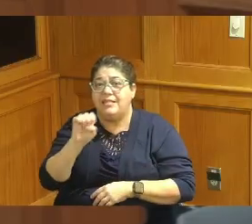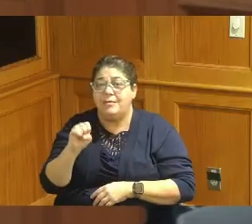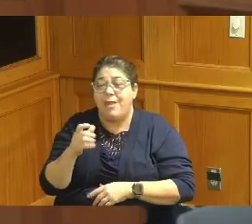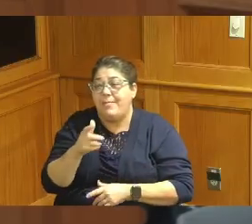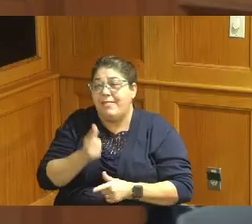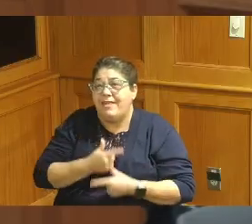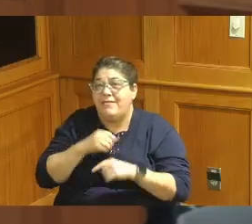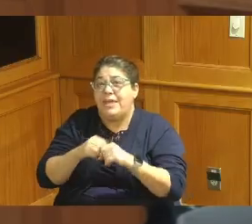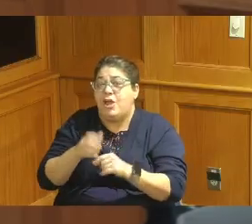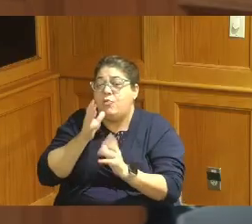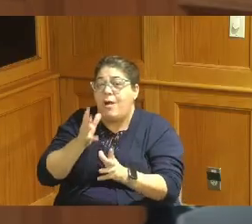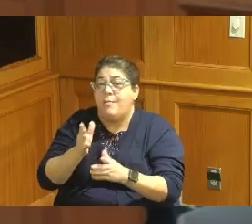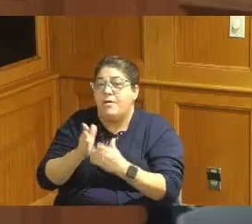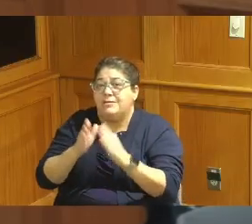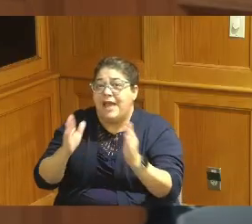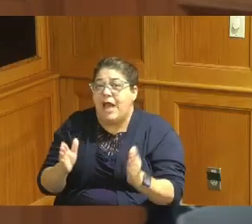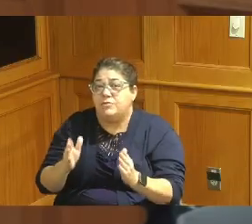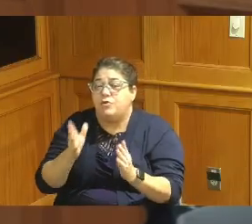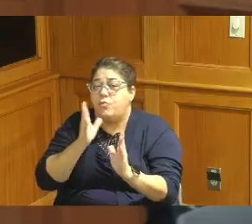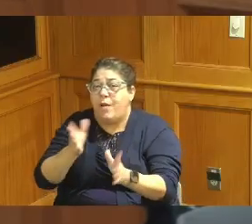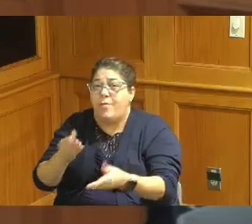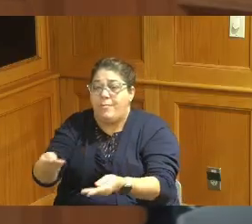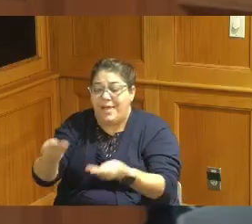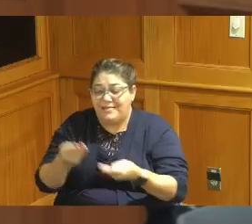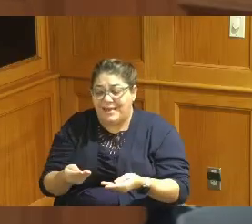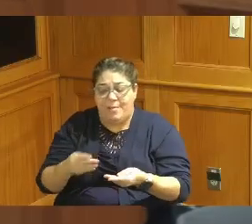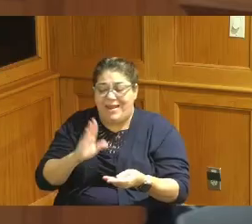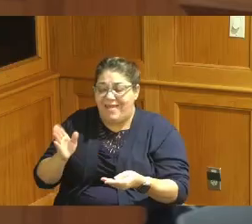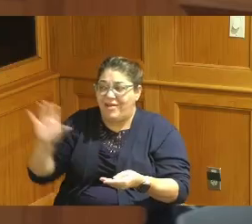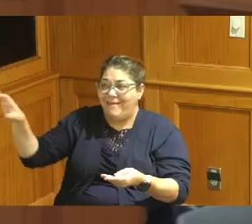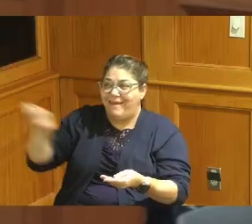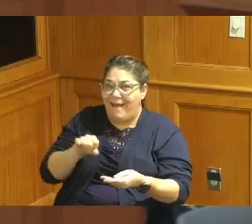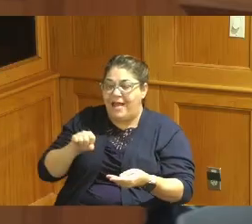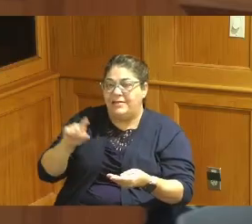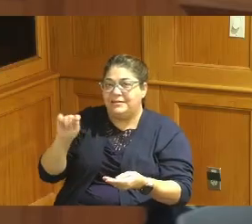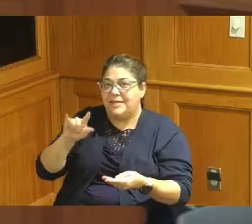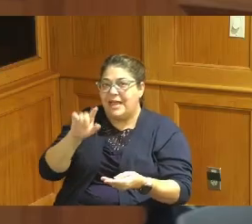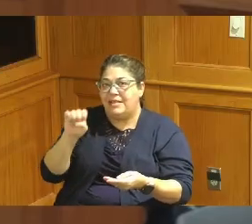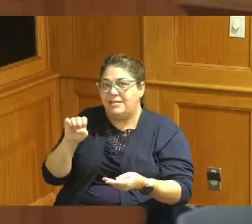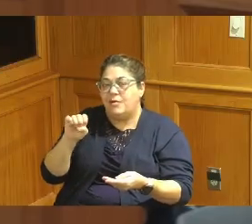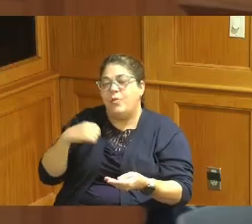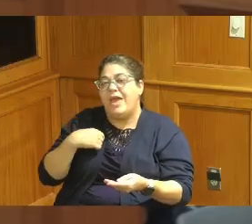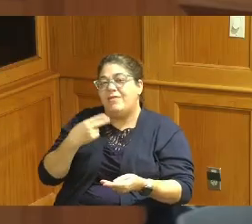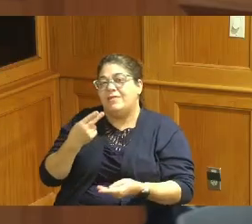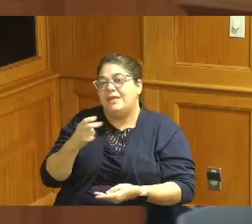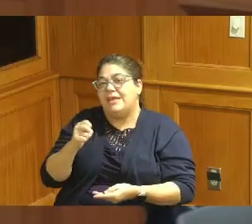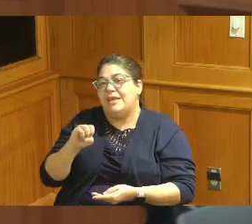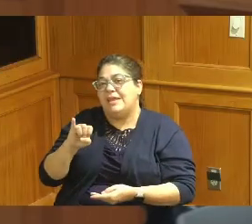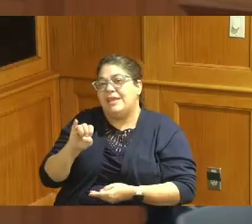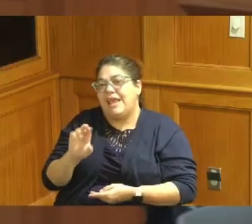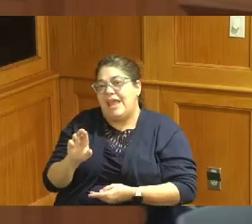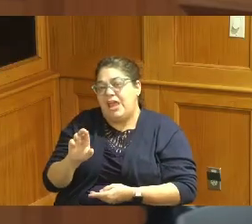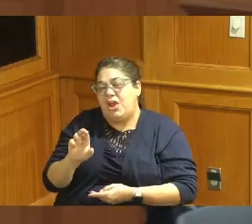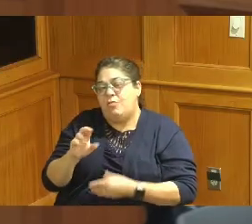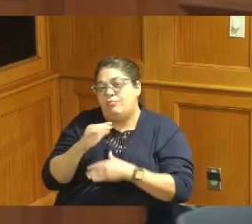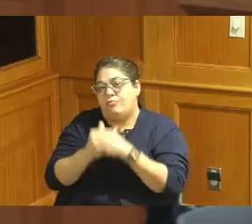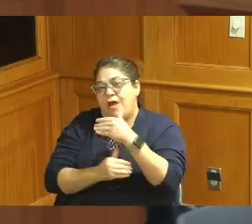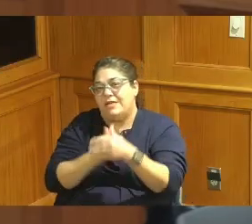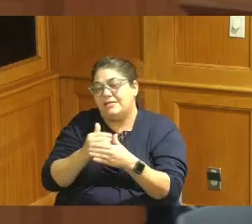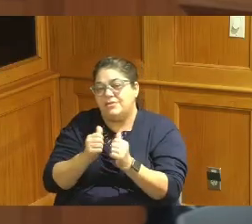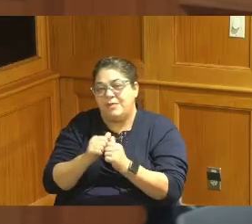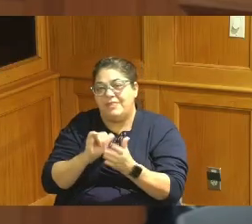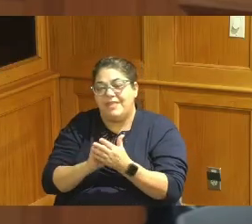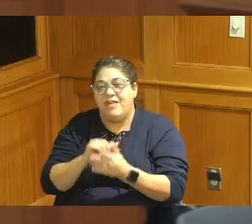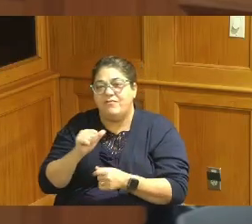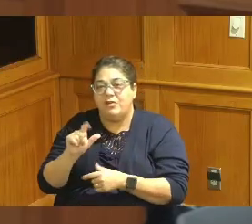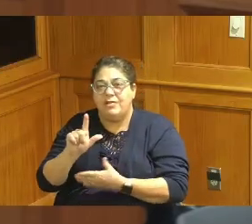grandma's house and grandma passed it down, but they never got the title cleared, we have an heirs property initiative with legal aid and pro seniors, so they